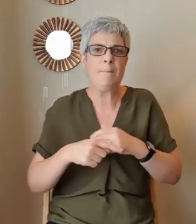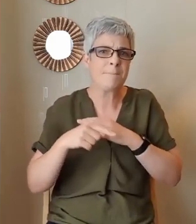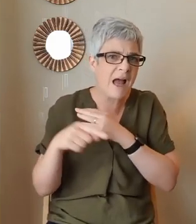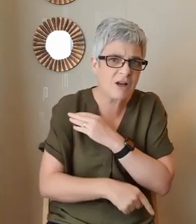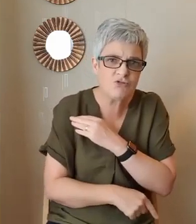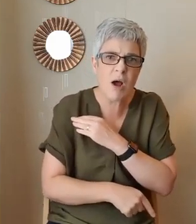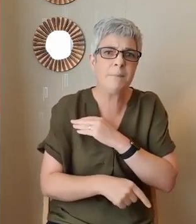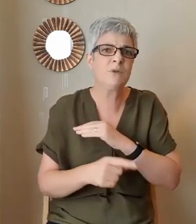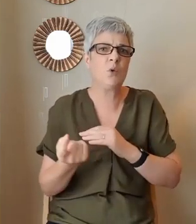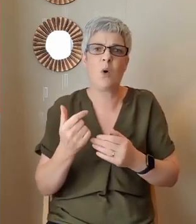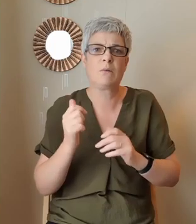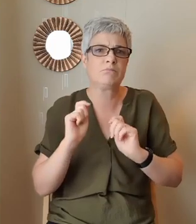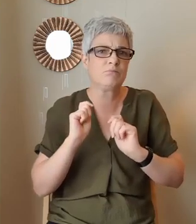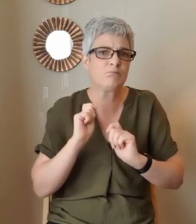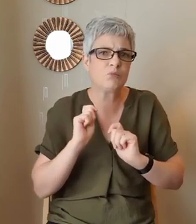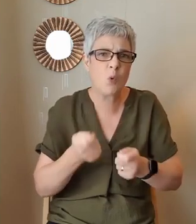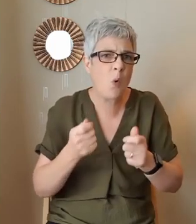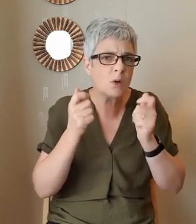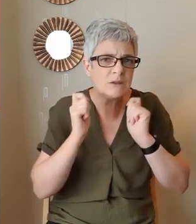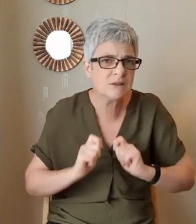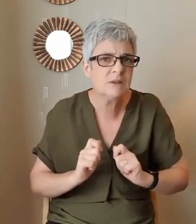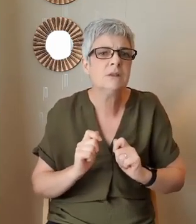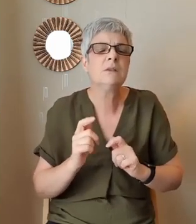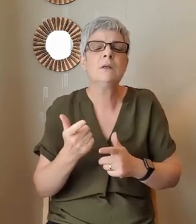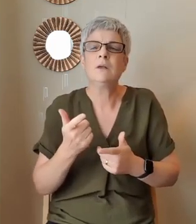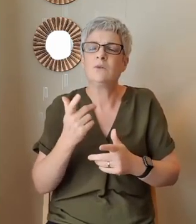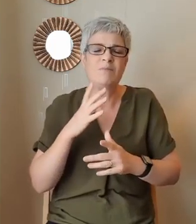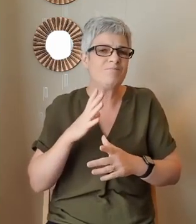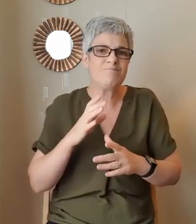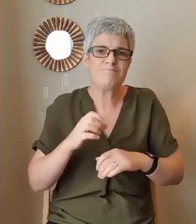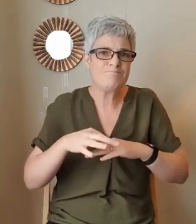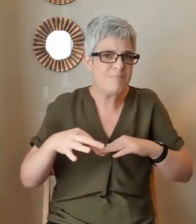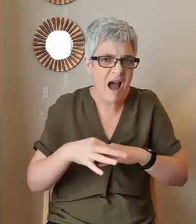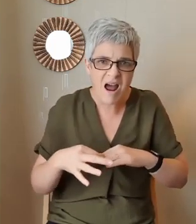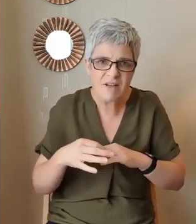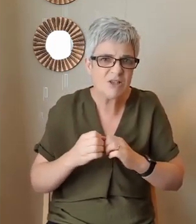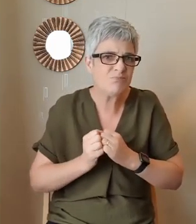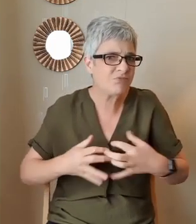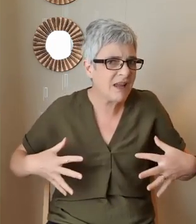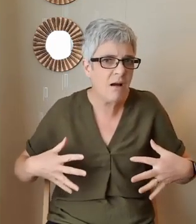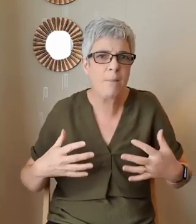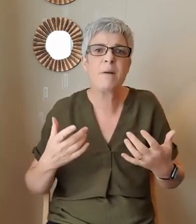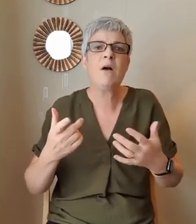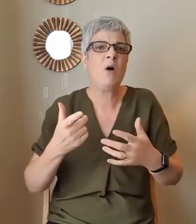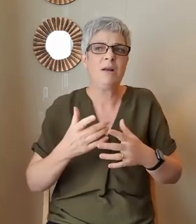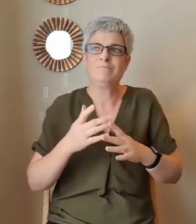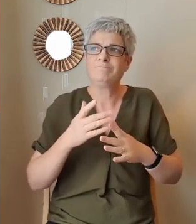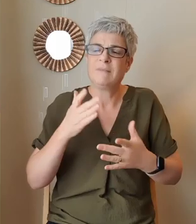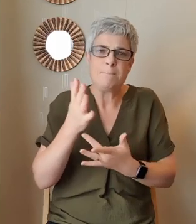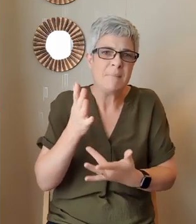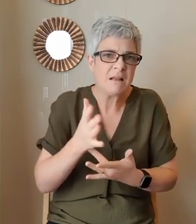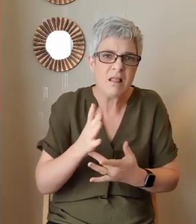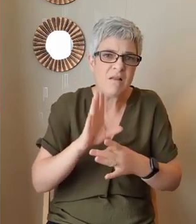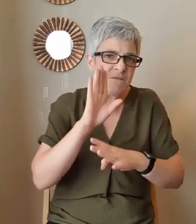to court on serious charges. Don't have to have a marriage that's breaking up or to be in the middle of bereavement or whatever.